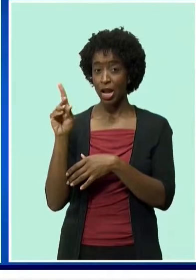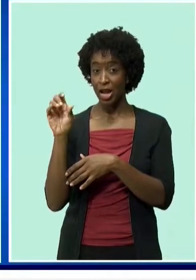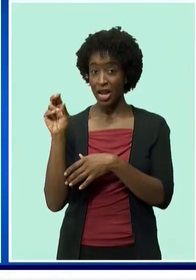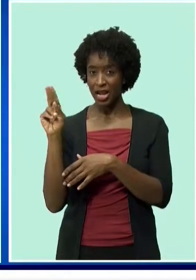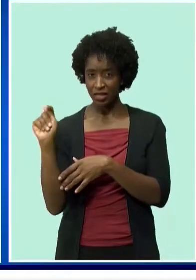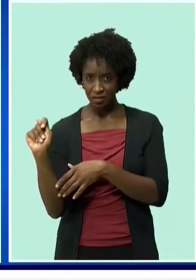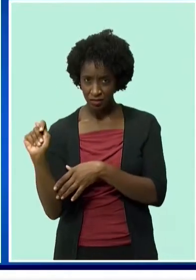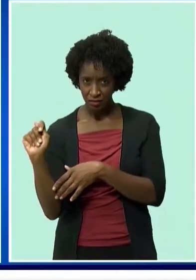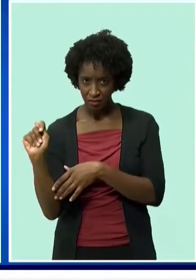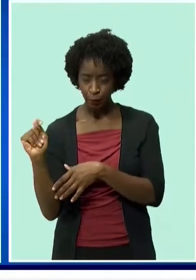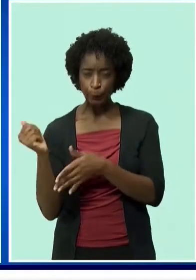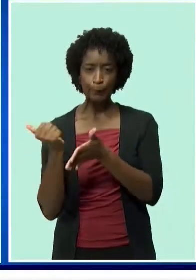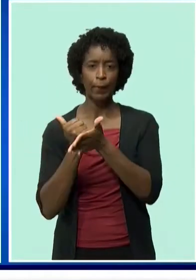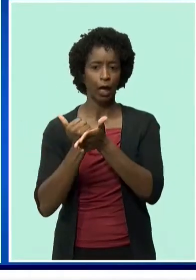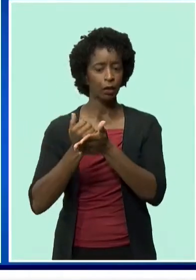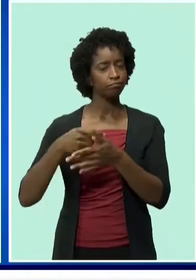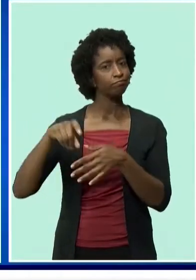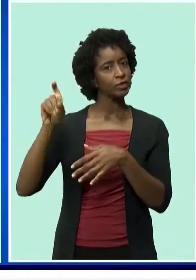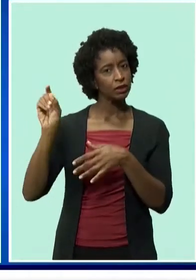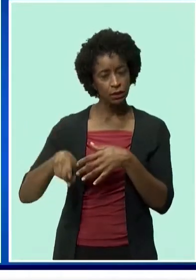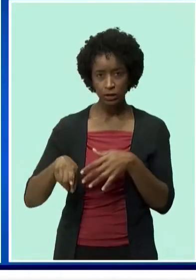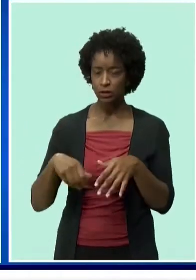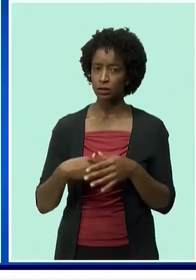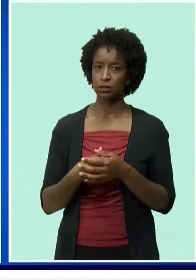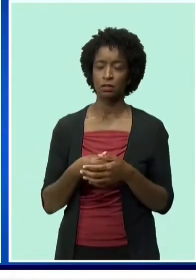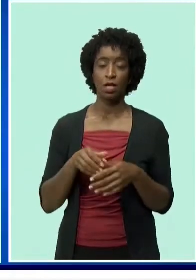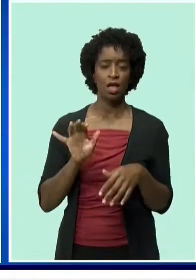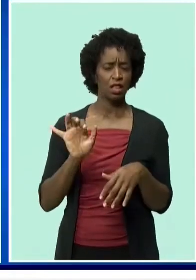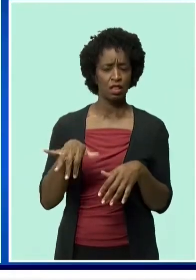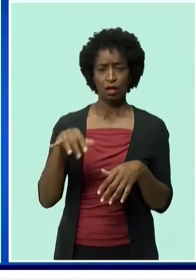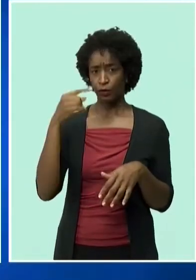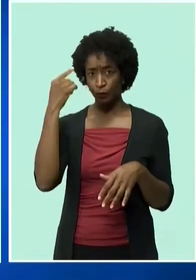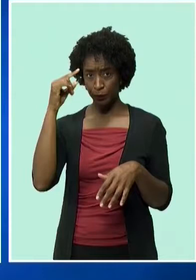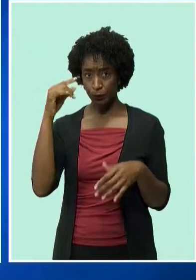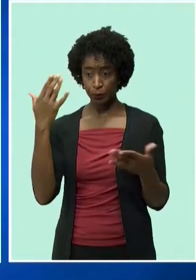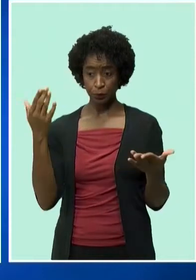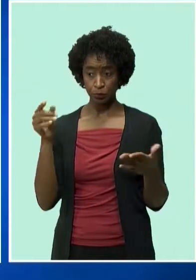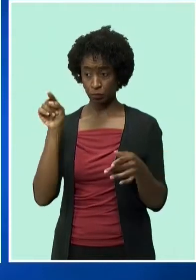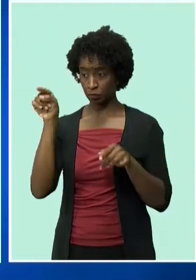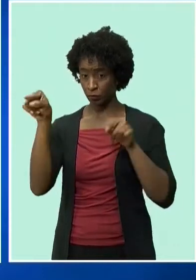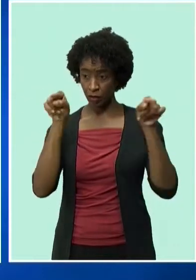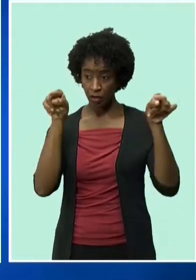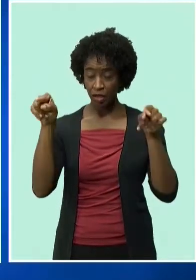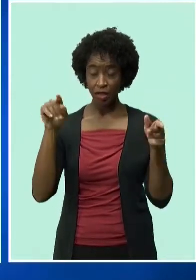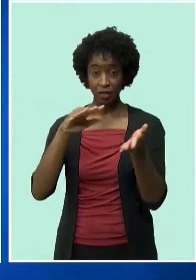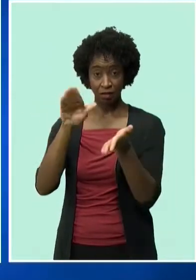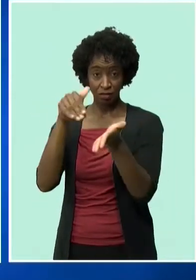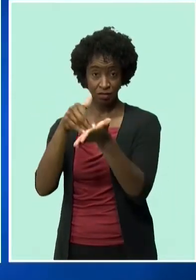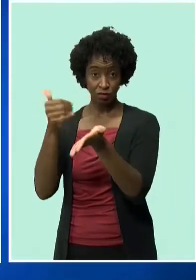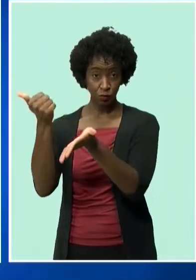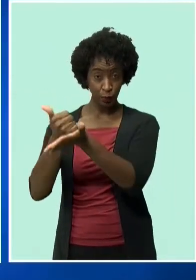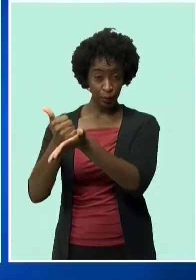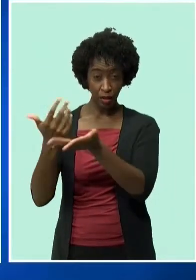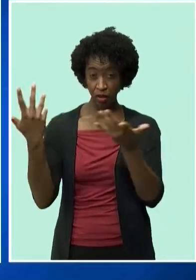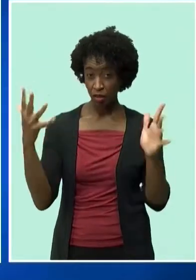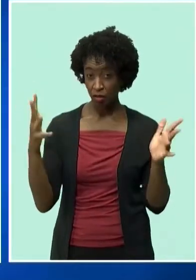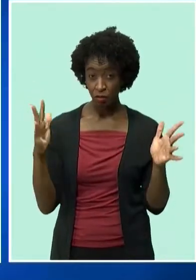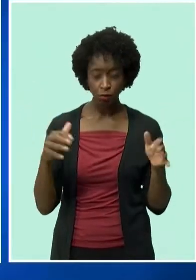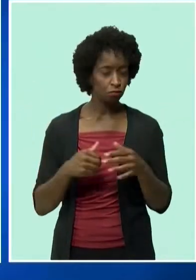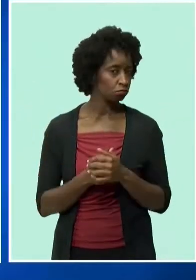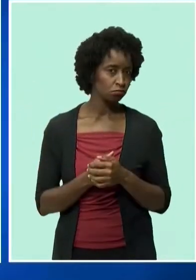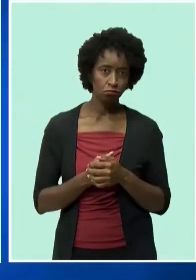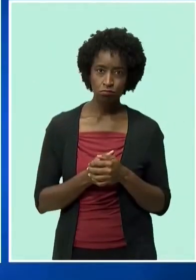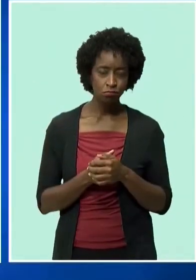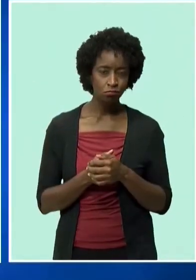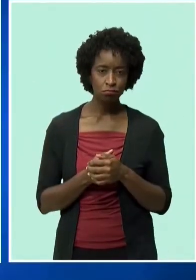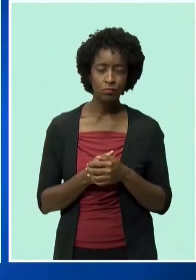banking relationships are utilized not only by central banks, and not only by commercial houses,